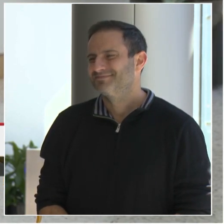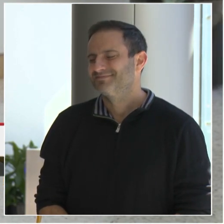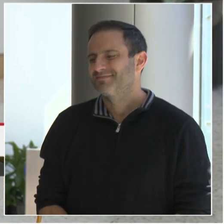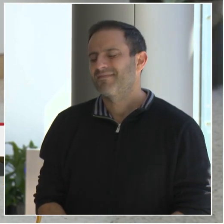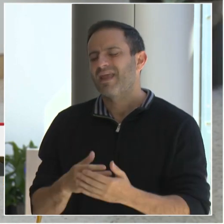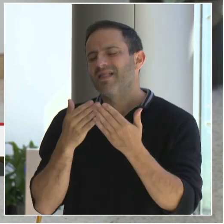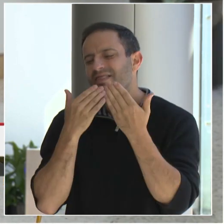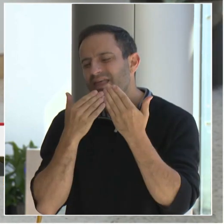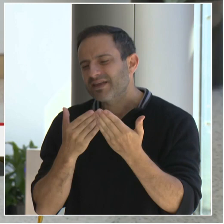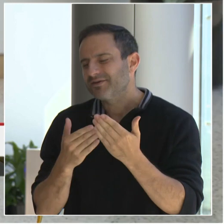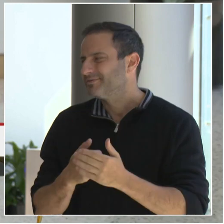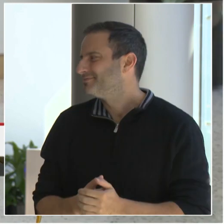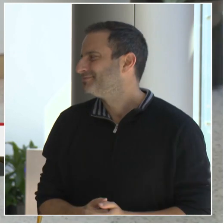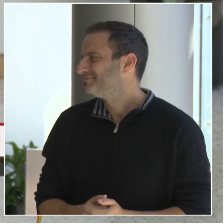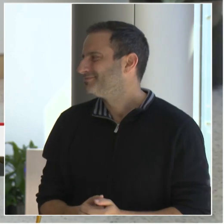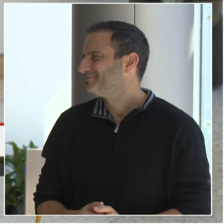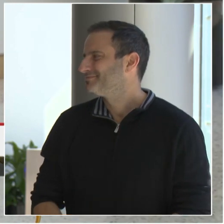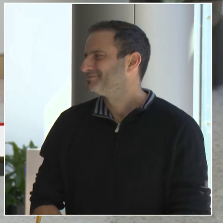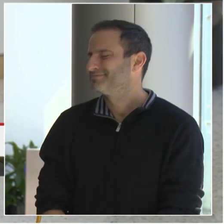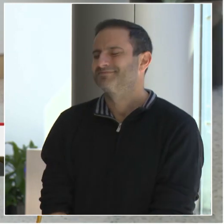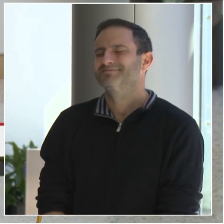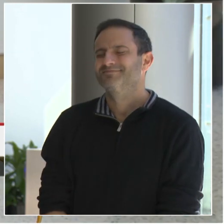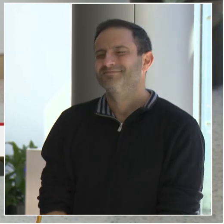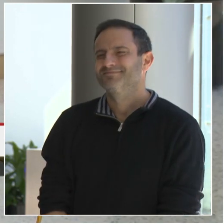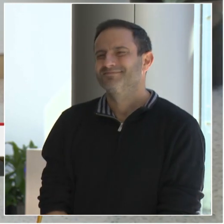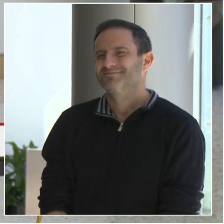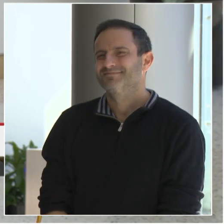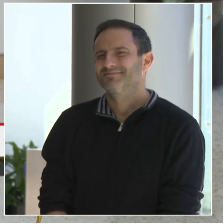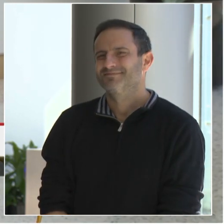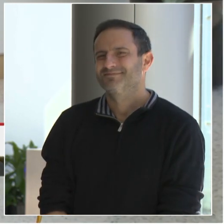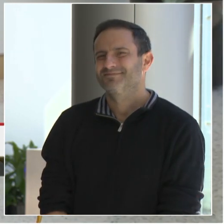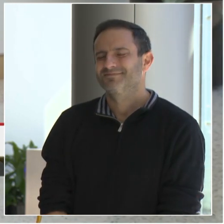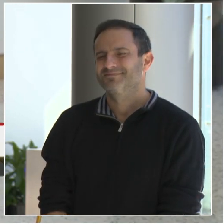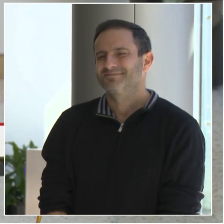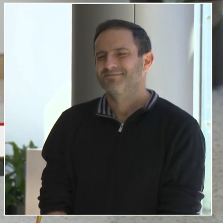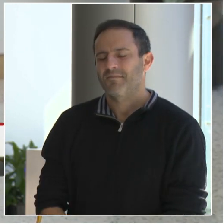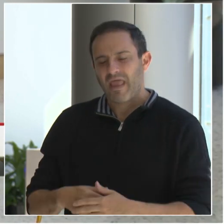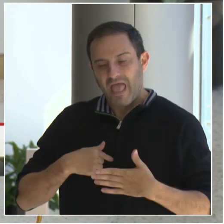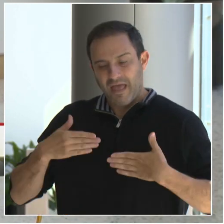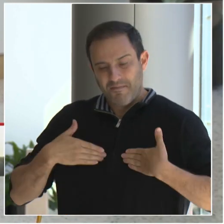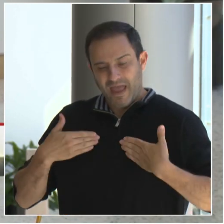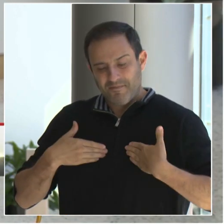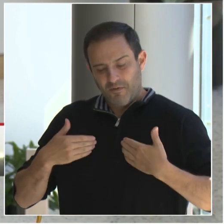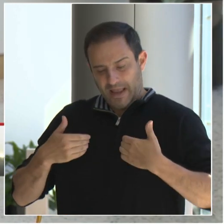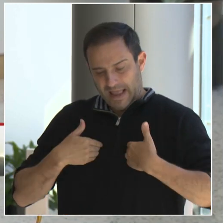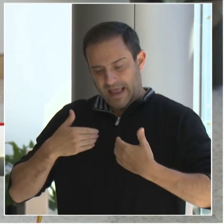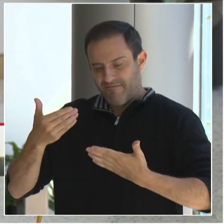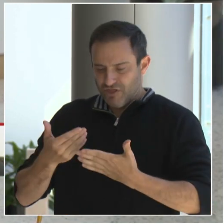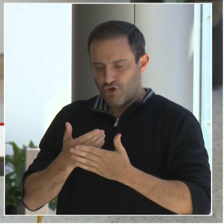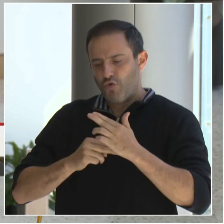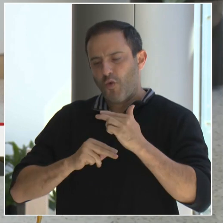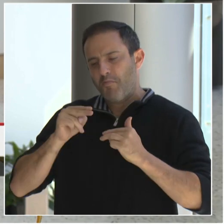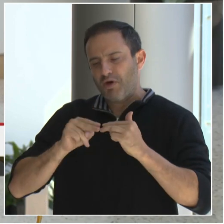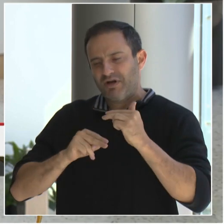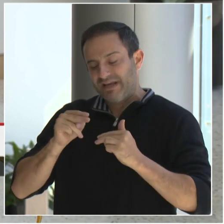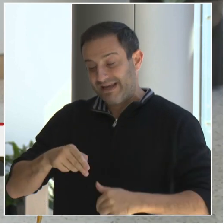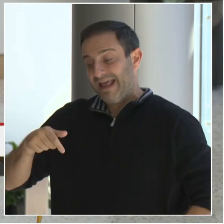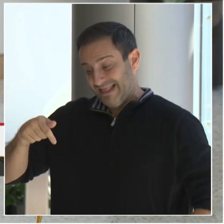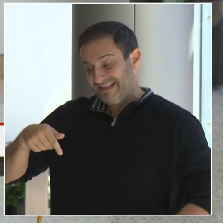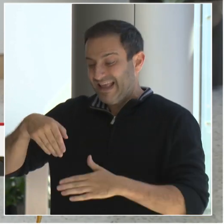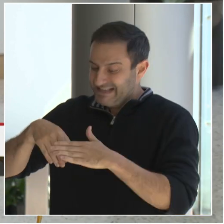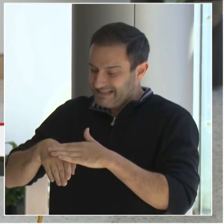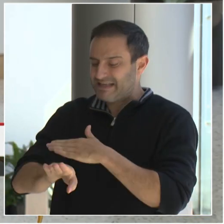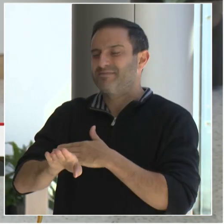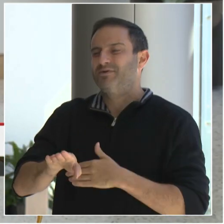So thank you. And I'm glad that we have the new building, and it's accessible,